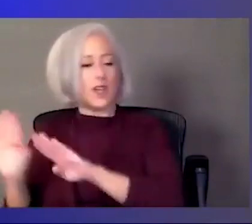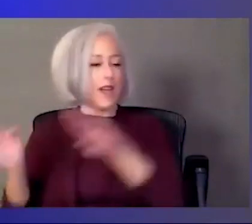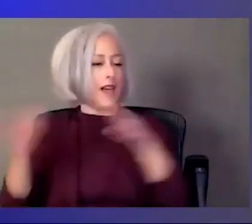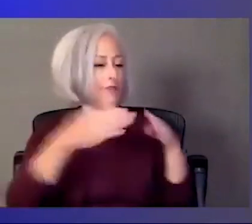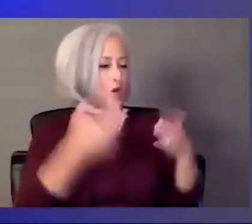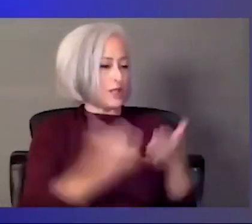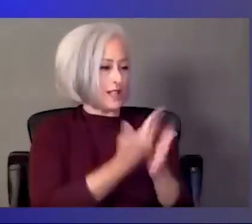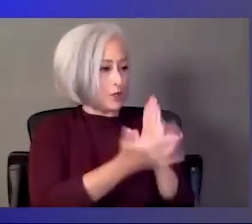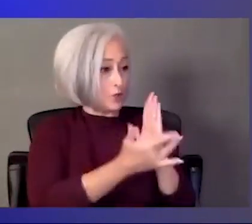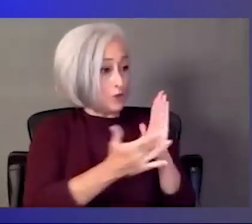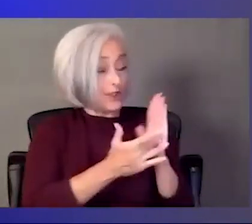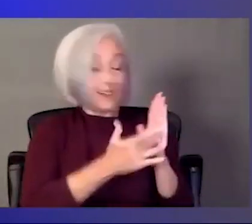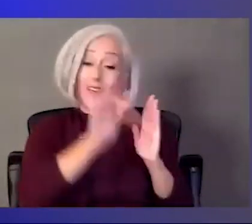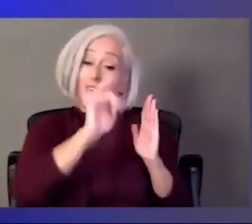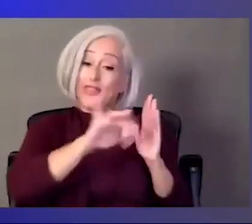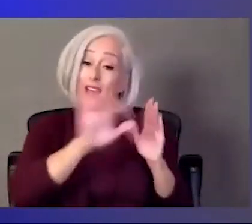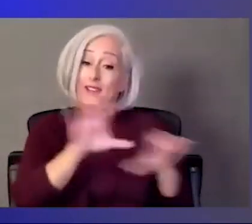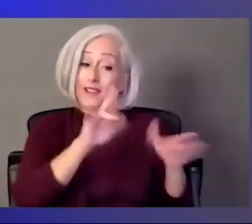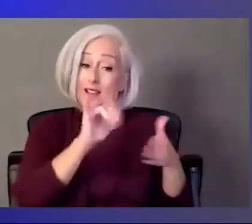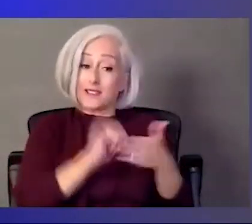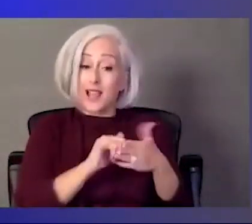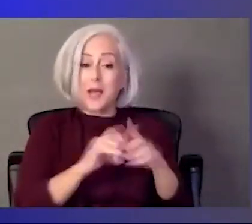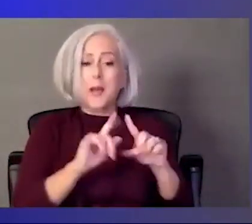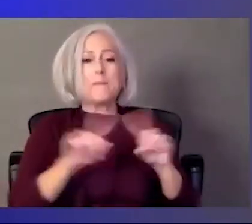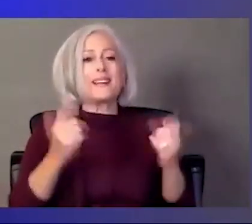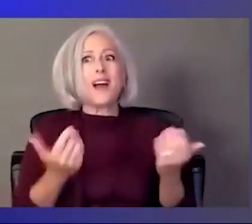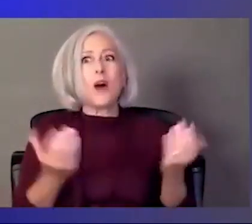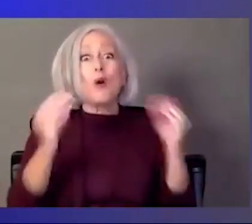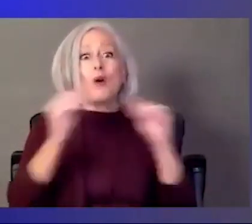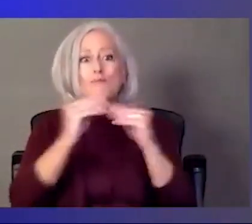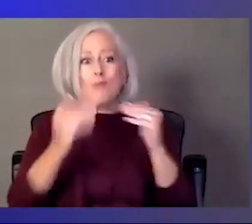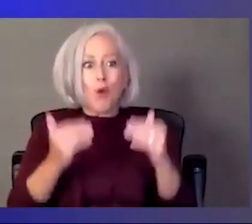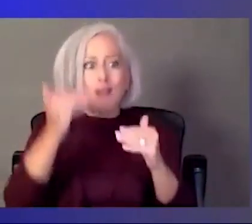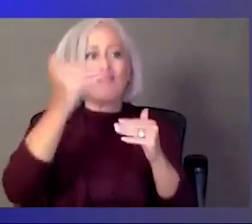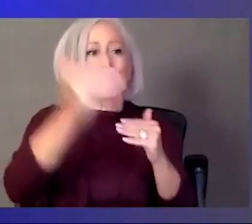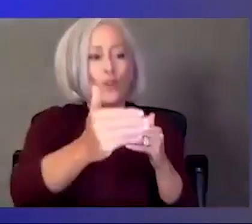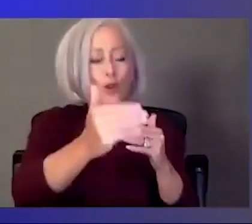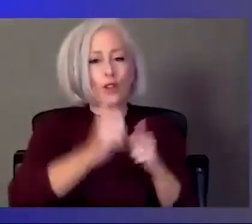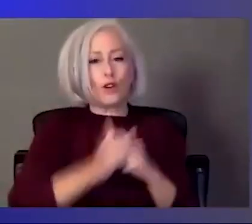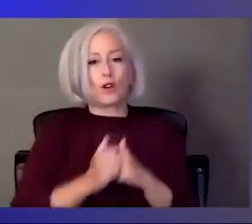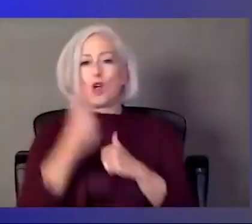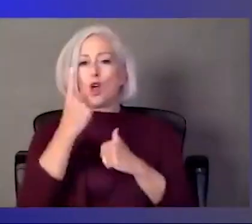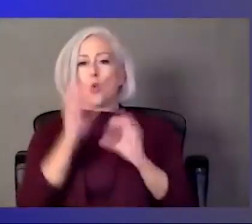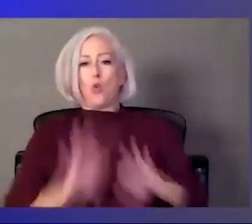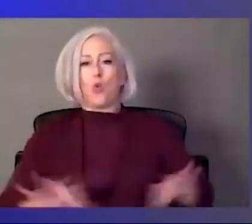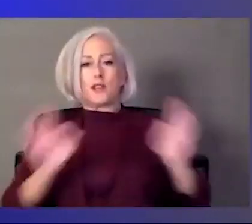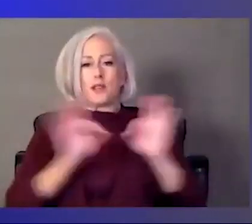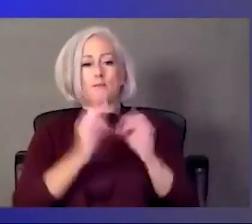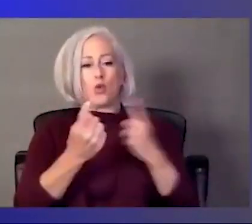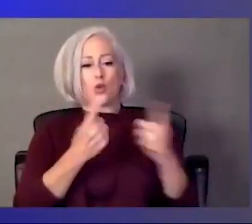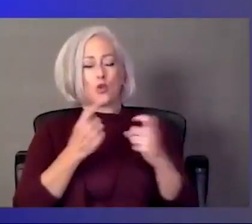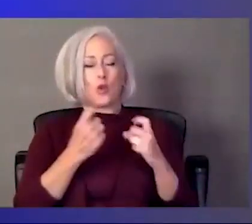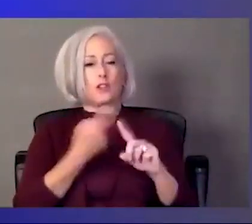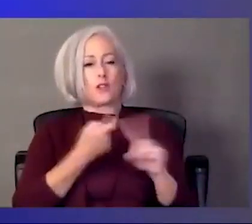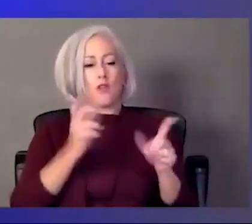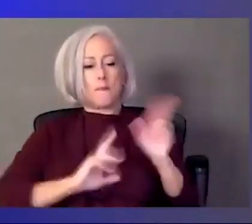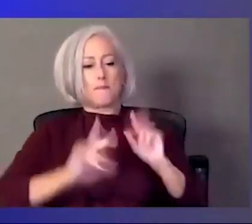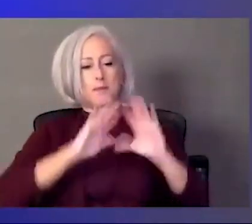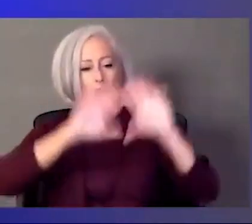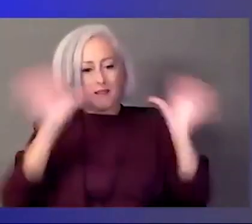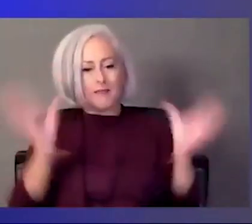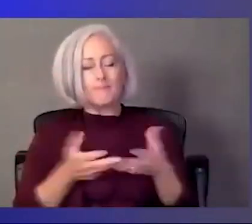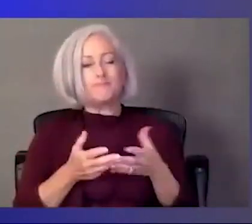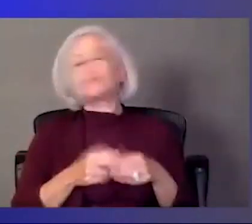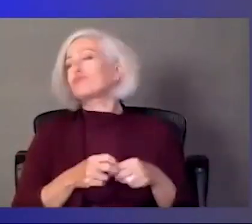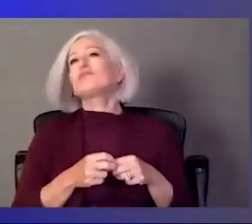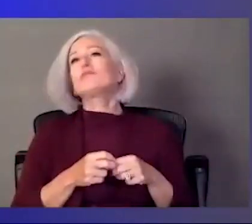But we're going a step further. One of the important questions that many of the folks in the audience today may have is, well, the patient's T